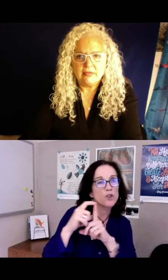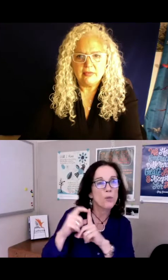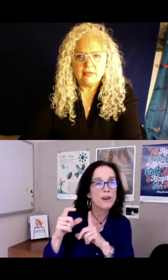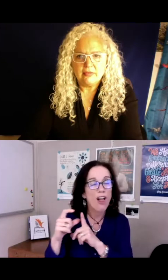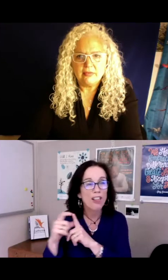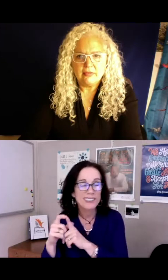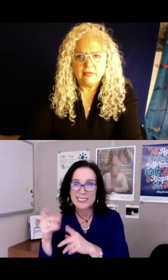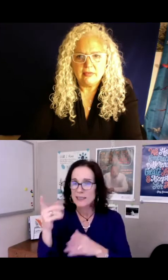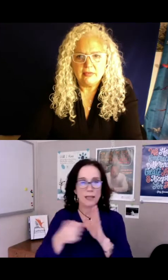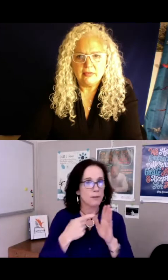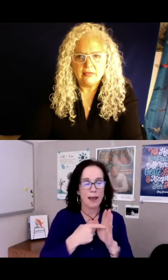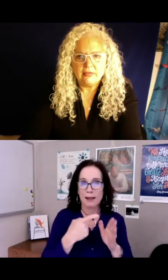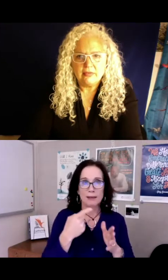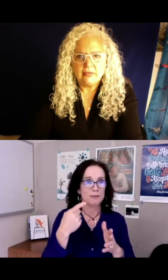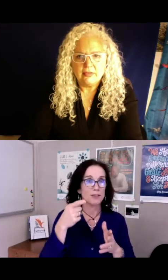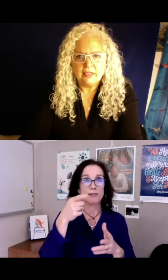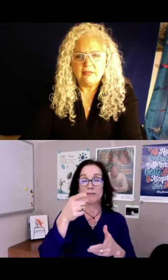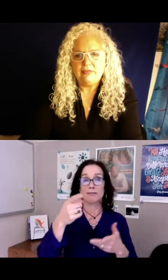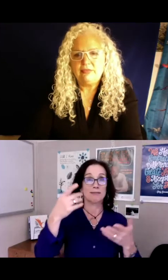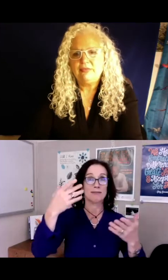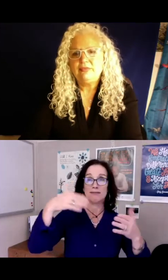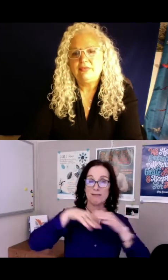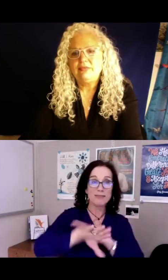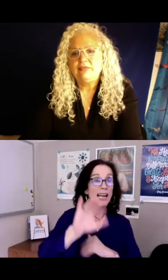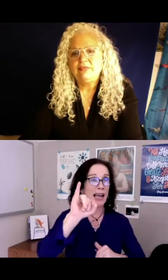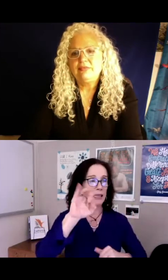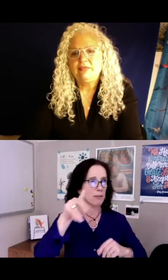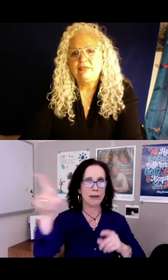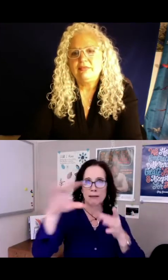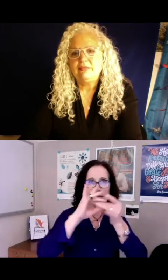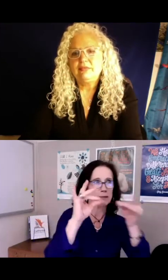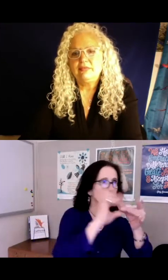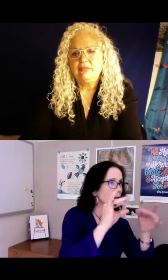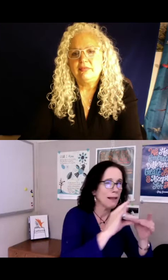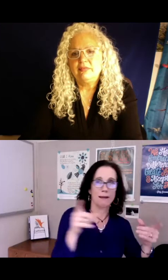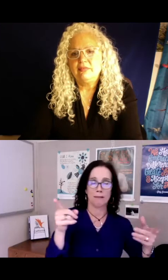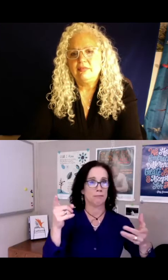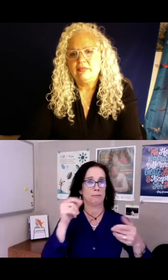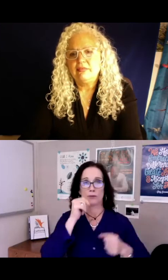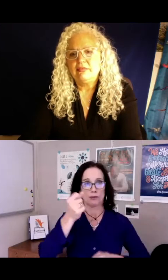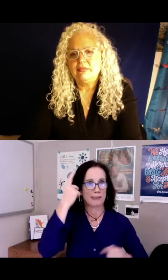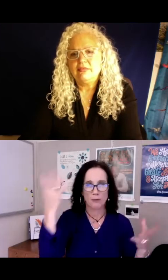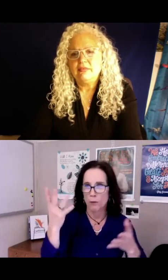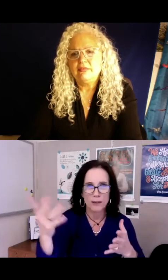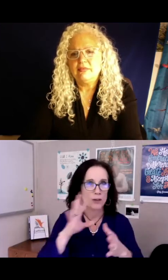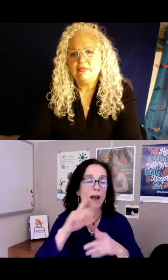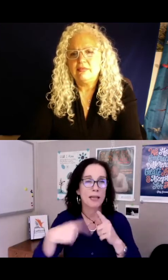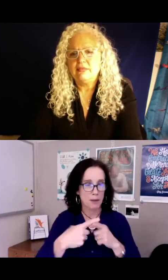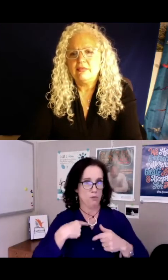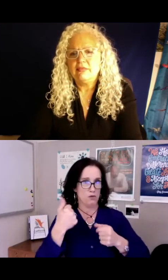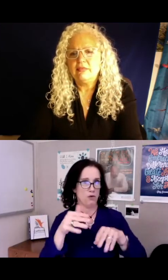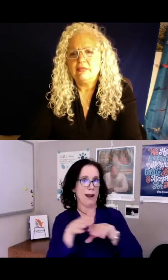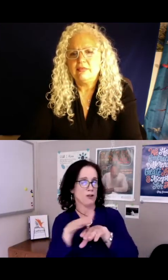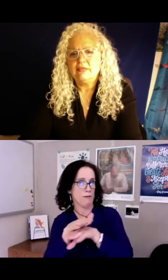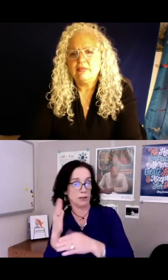So we will cover some of the terminology. Sometimes when you enter an IEP, people are talking, you might